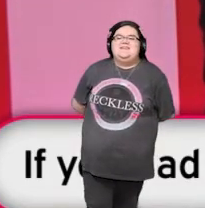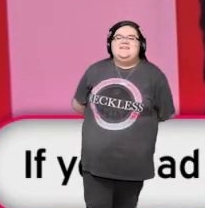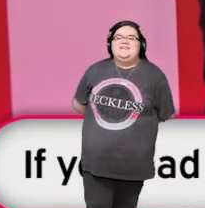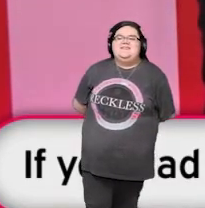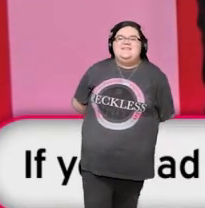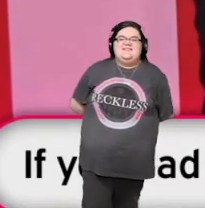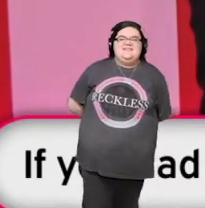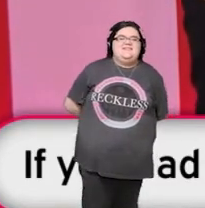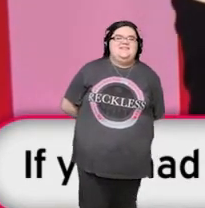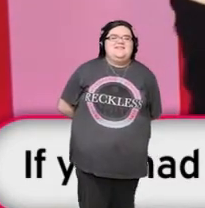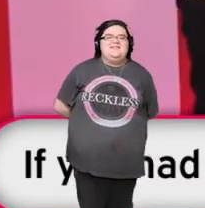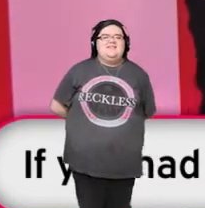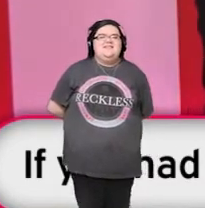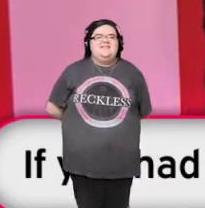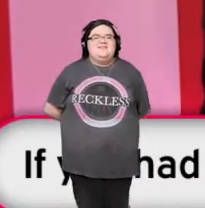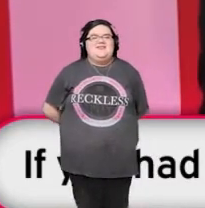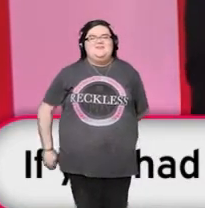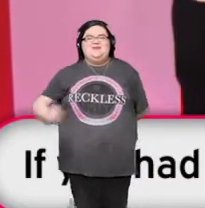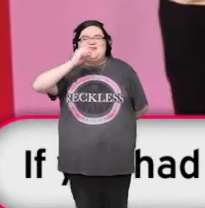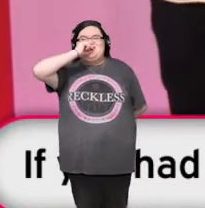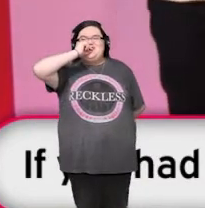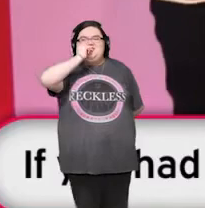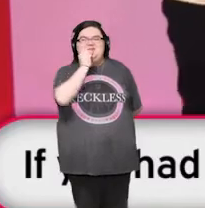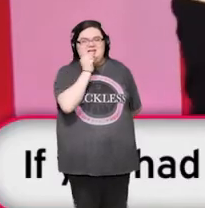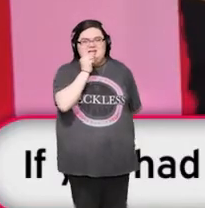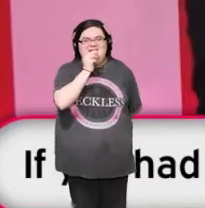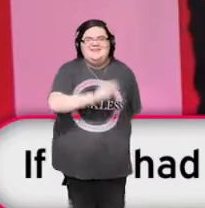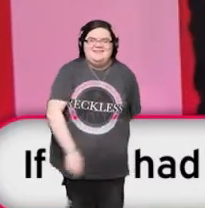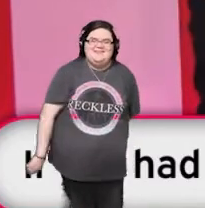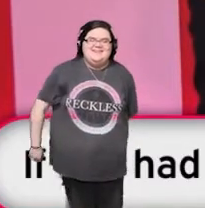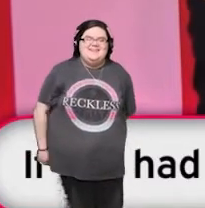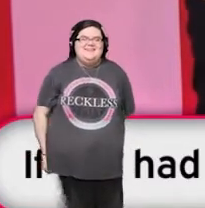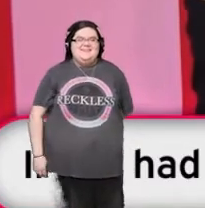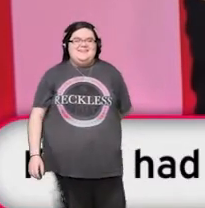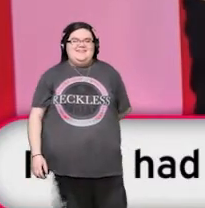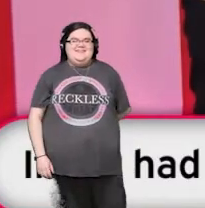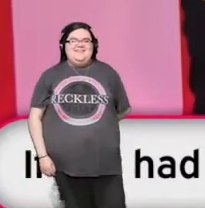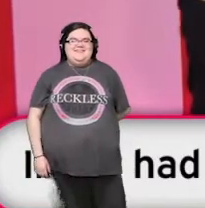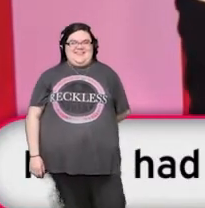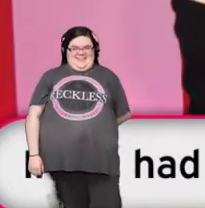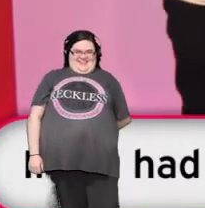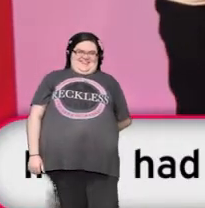Nice. Just do it. I'll plug you.